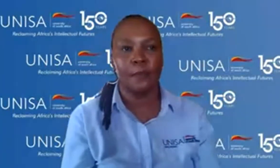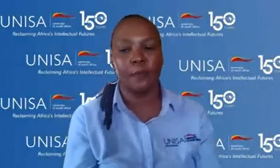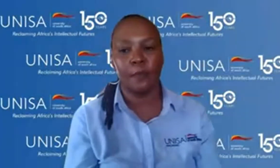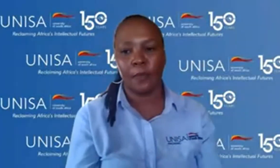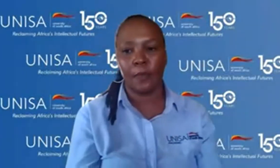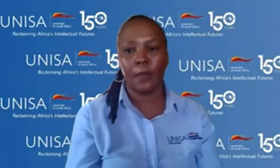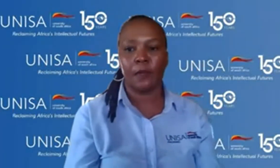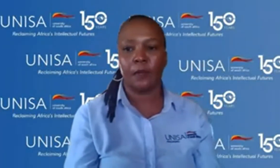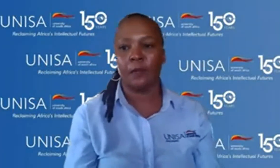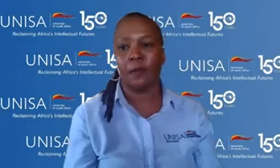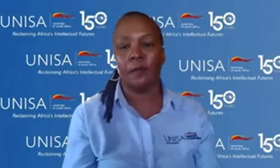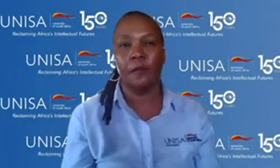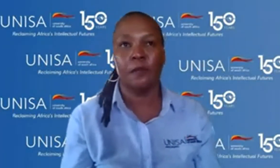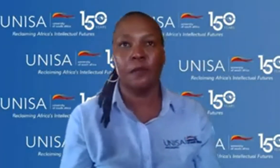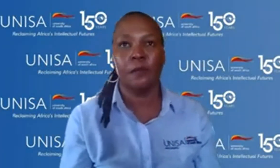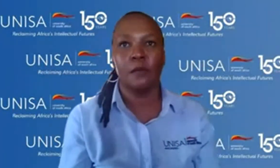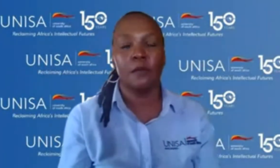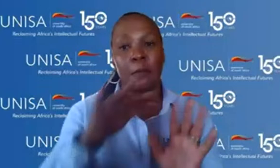Apart from that, we also have